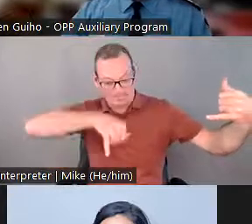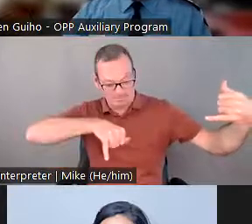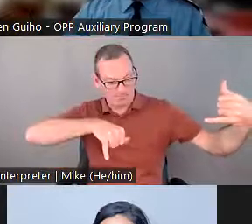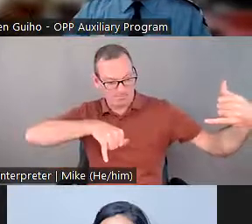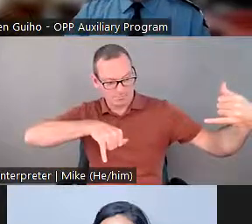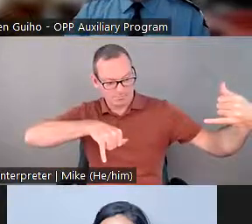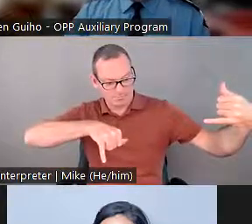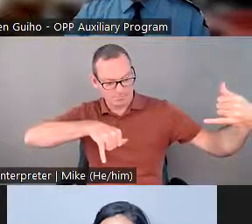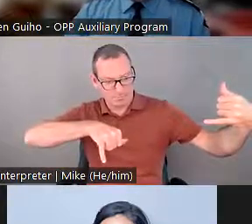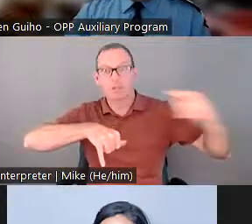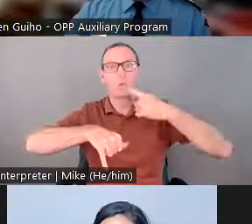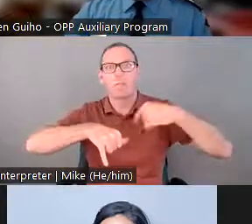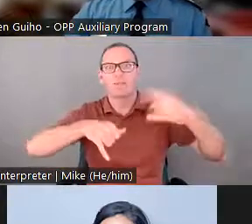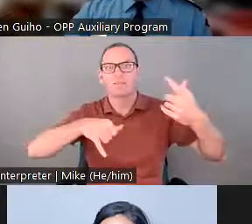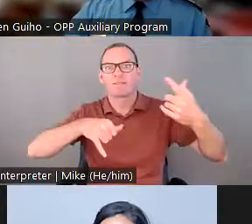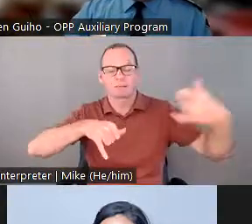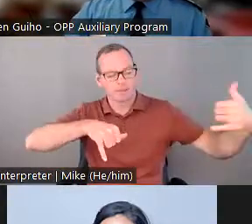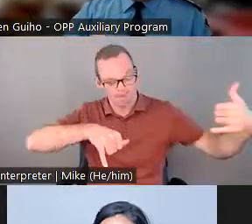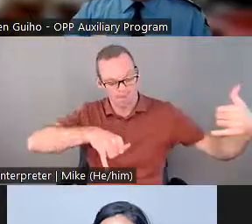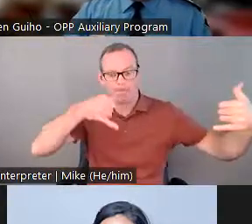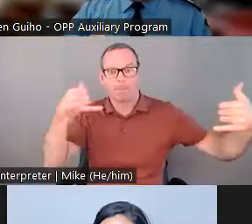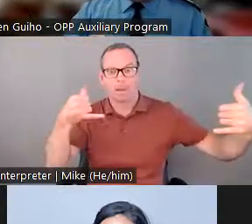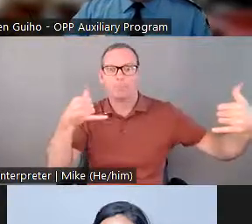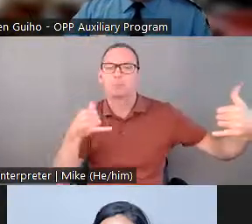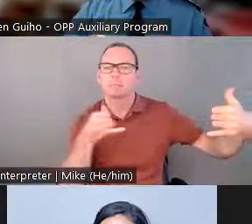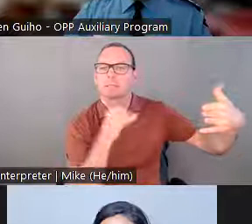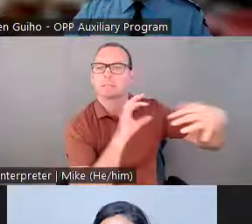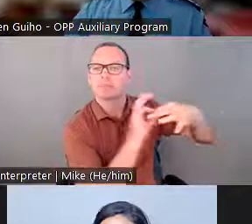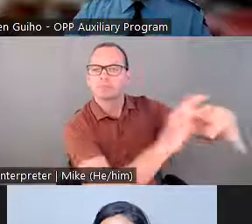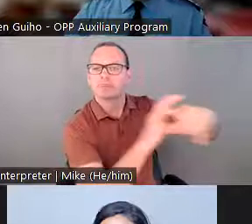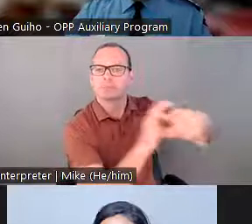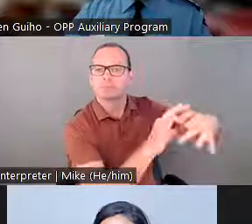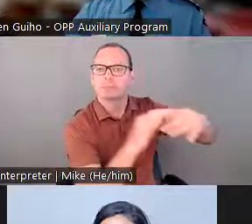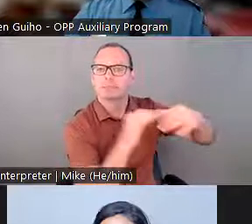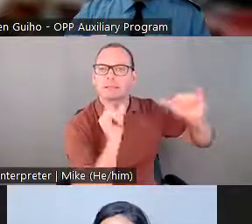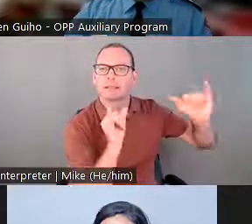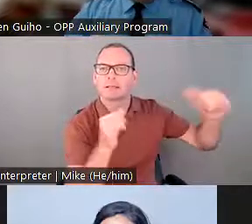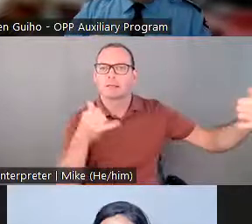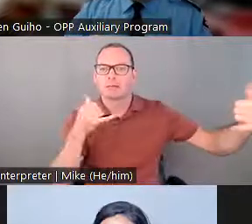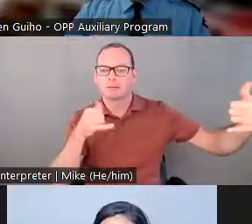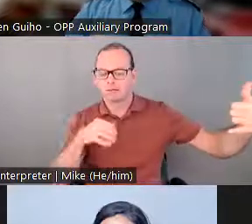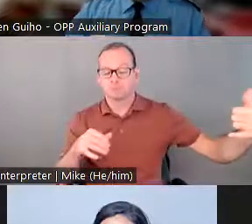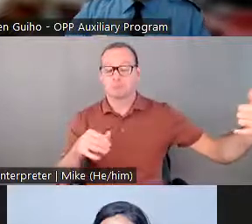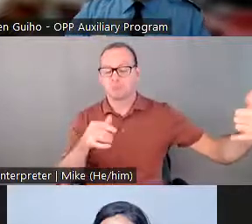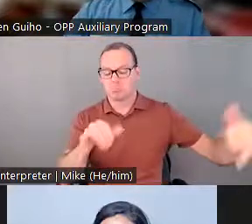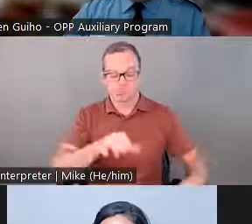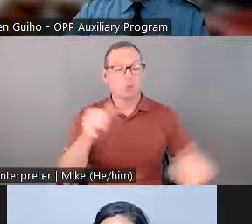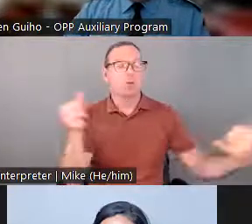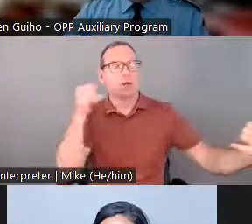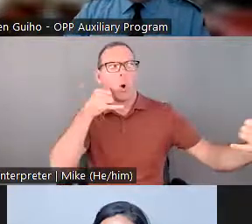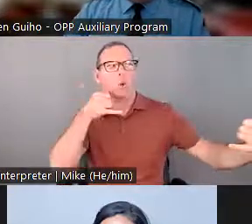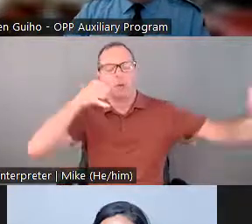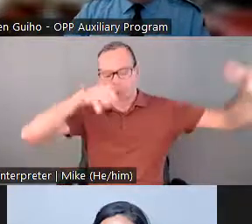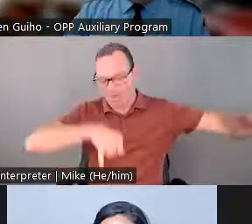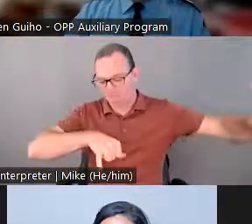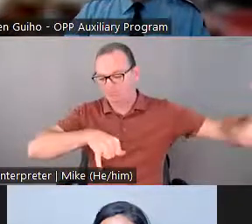still technically connected. You start dialing that number, the person answers, hello, this is Steve from the bank. How can I help